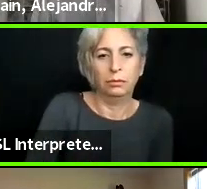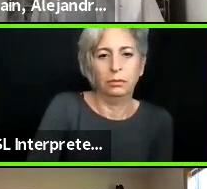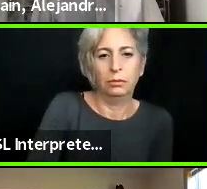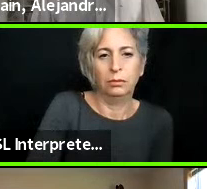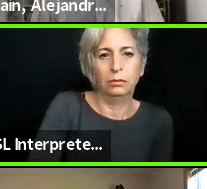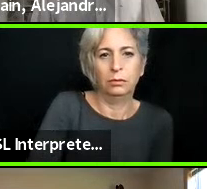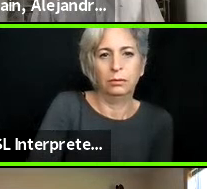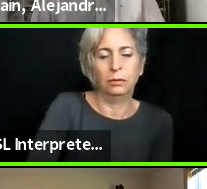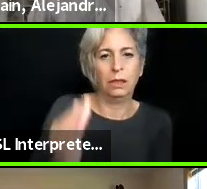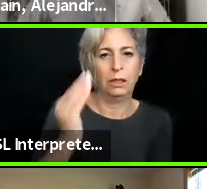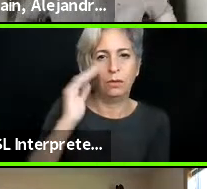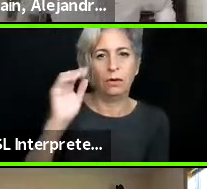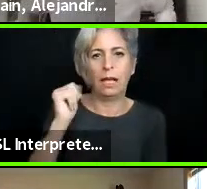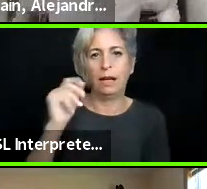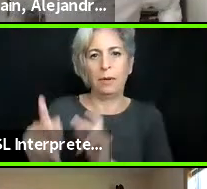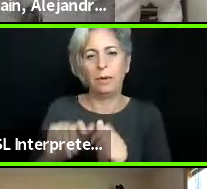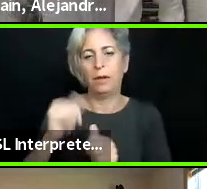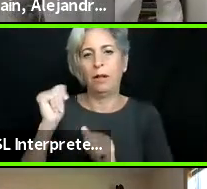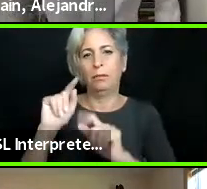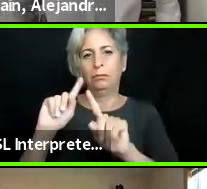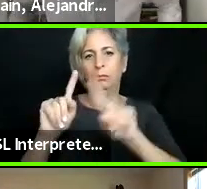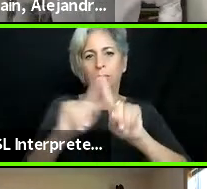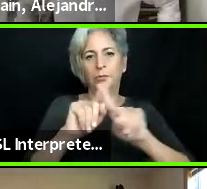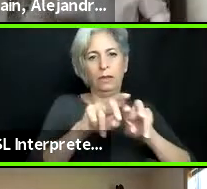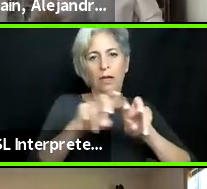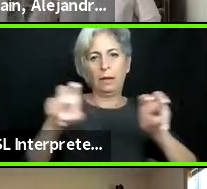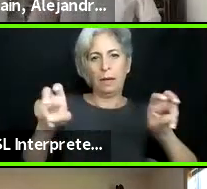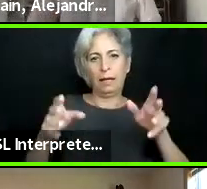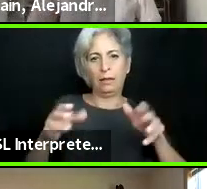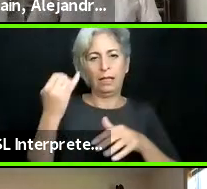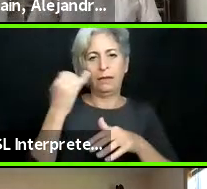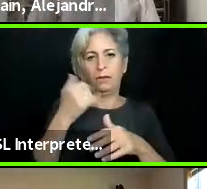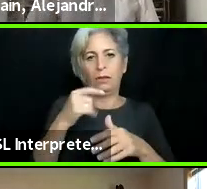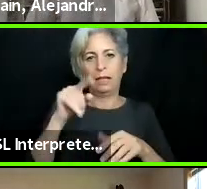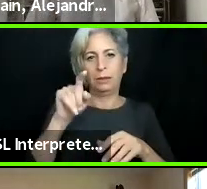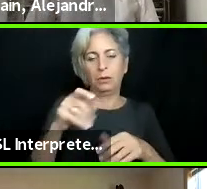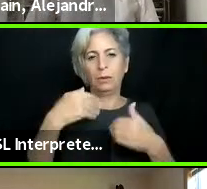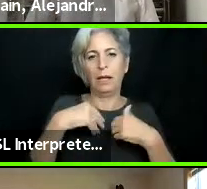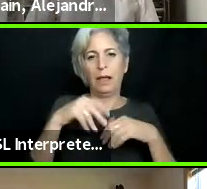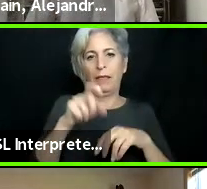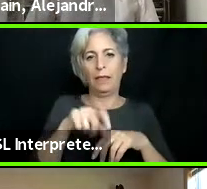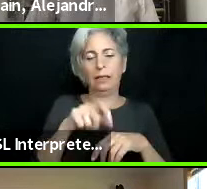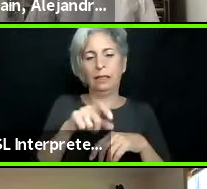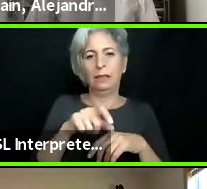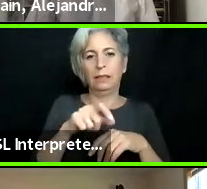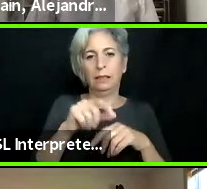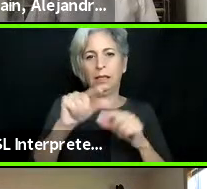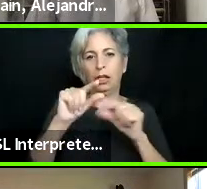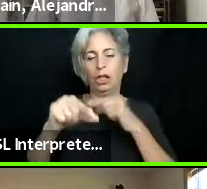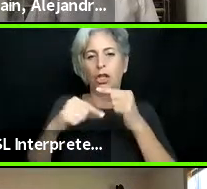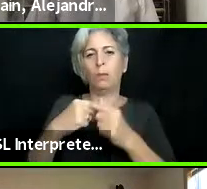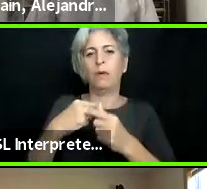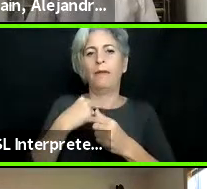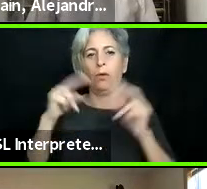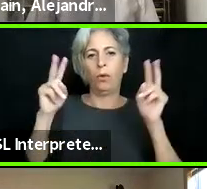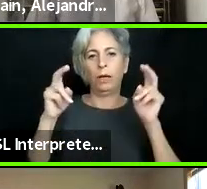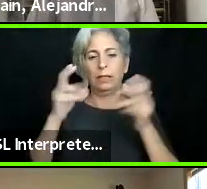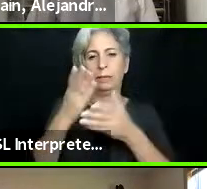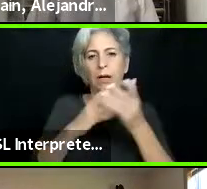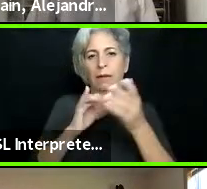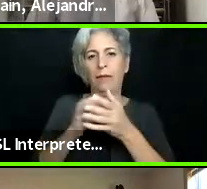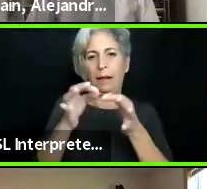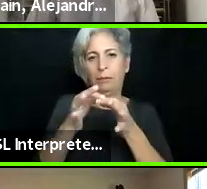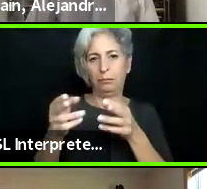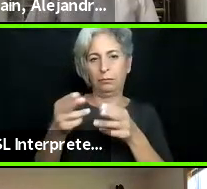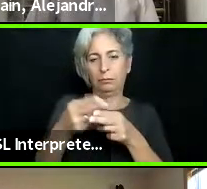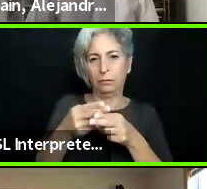I know we have a lot of other people here from different panels. So if you're not designated as a global voice, part of the segment of